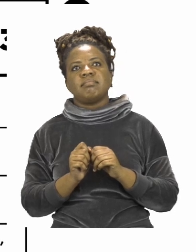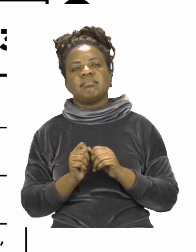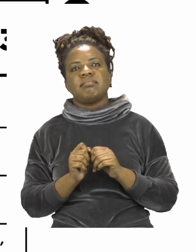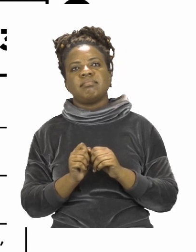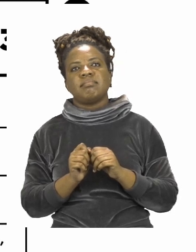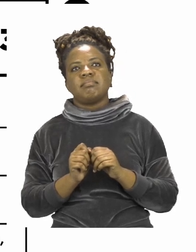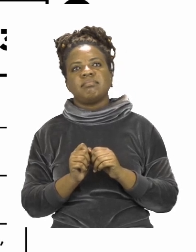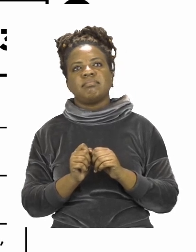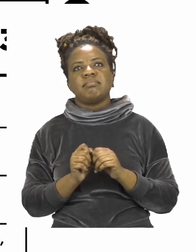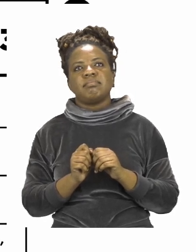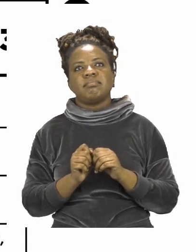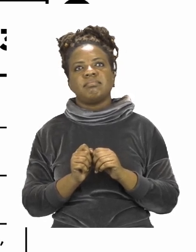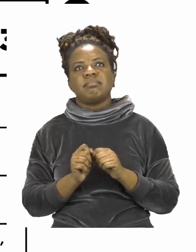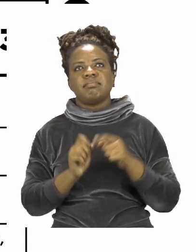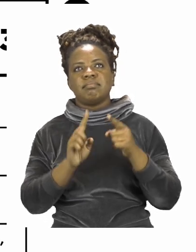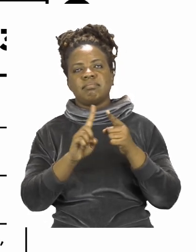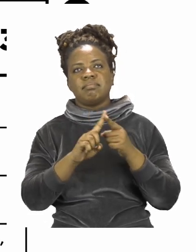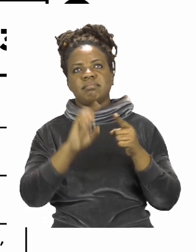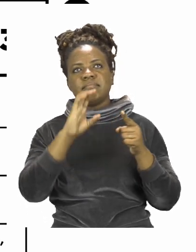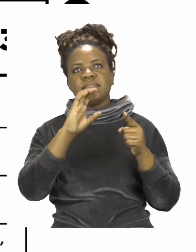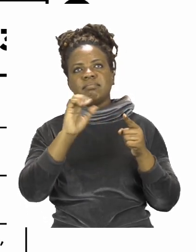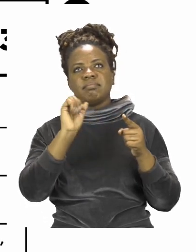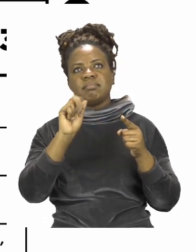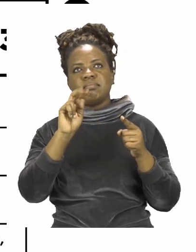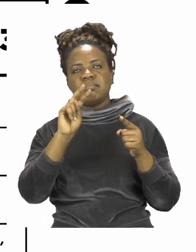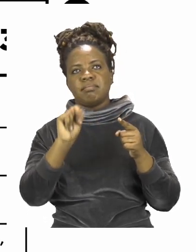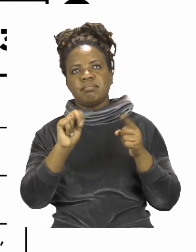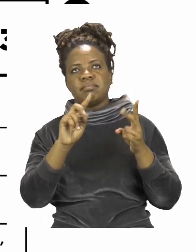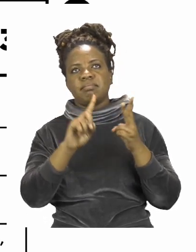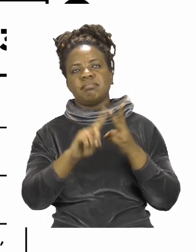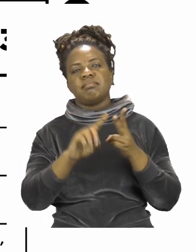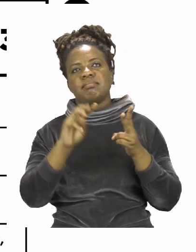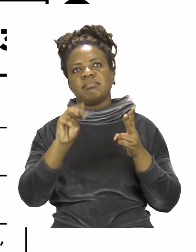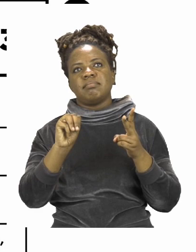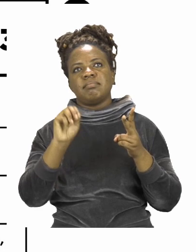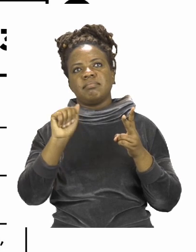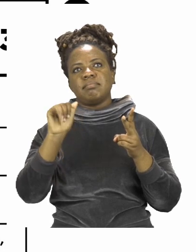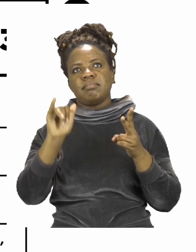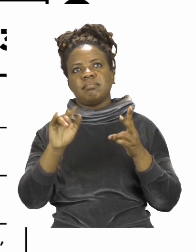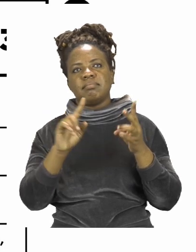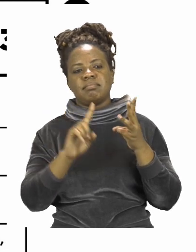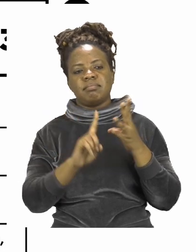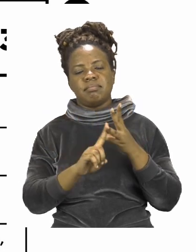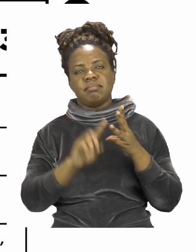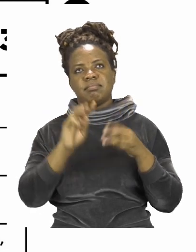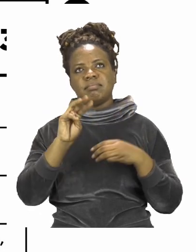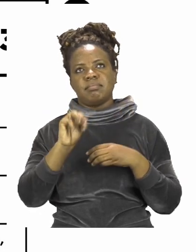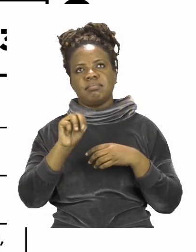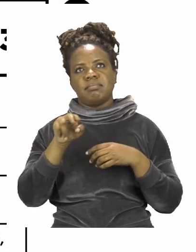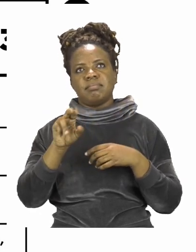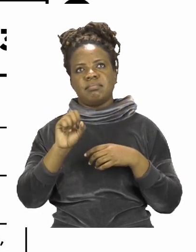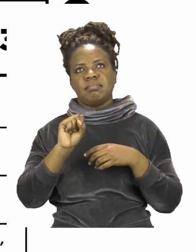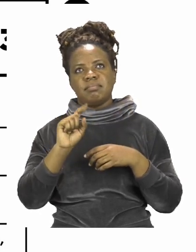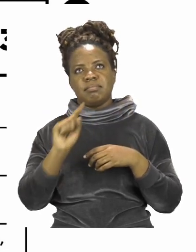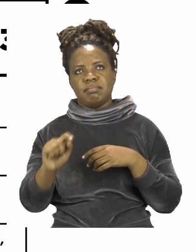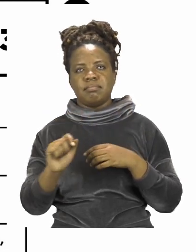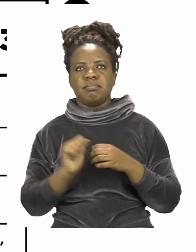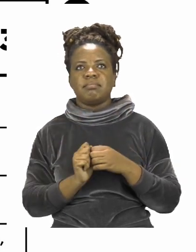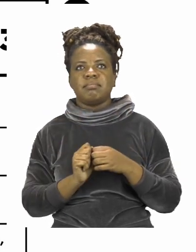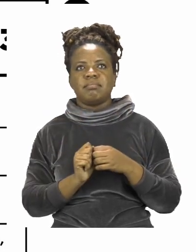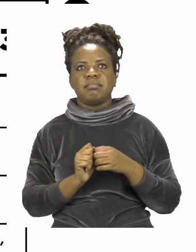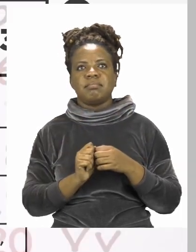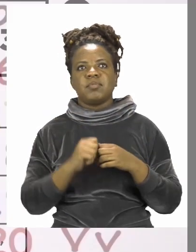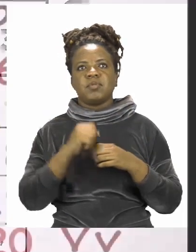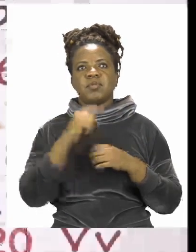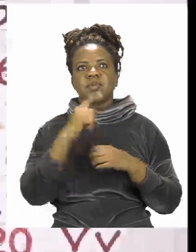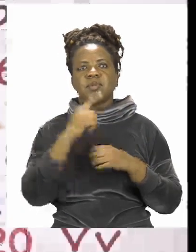So, now that we know what each modal can mean, let's try and do the last ones together. Number 5, 6, and